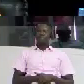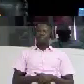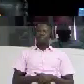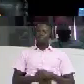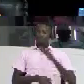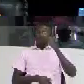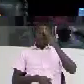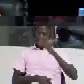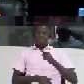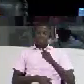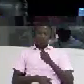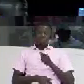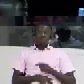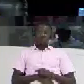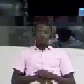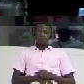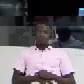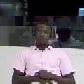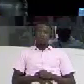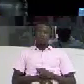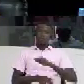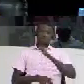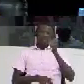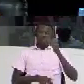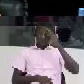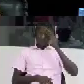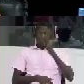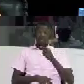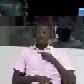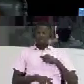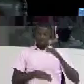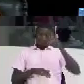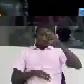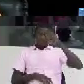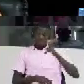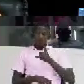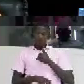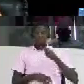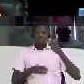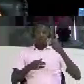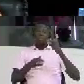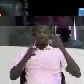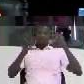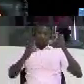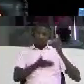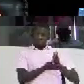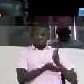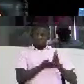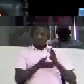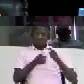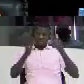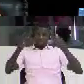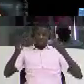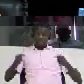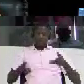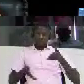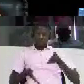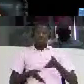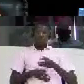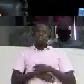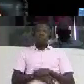Thank you. And thank you for agreeing to testify today. jërëjëf ci li nga nangu pour ñëw fii joxe fi sa